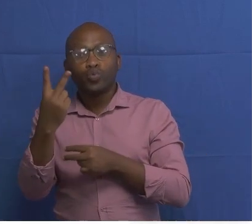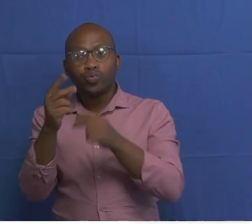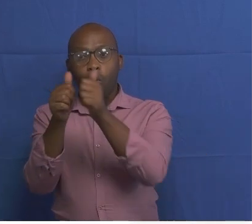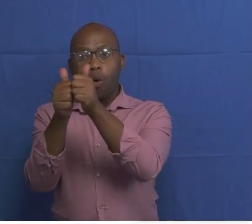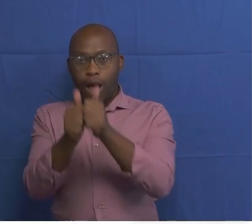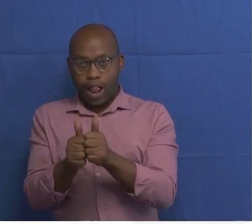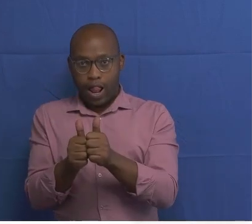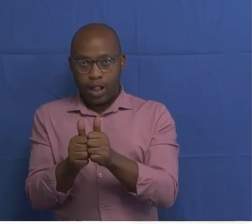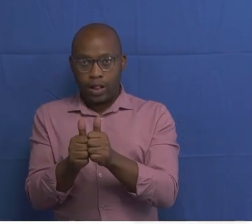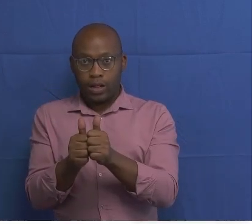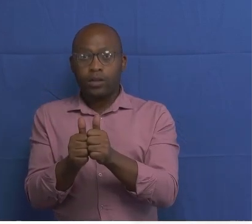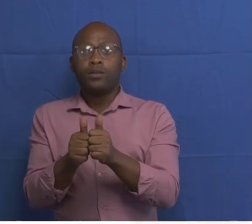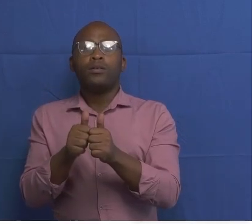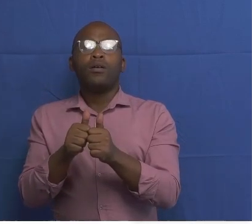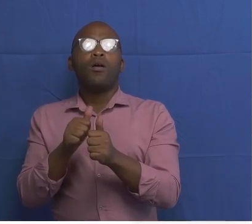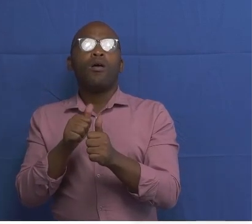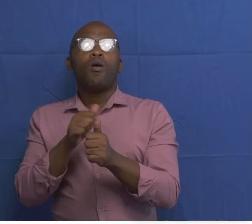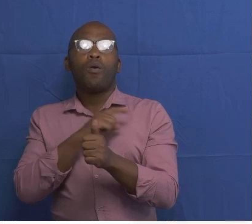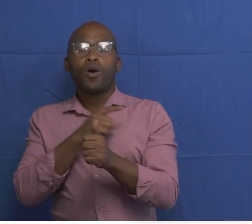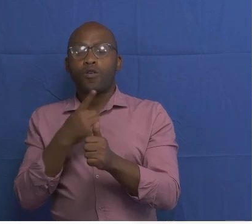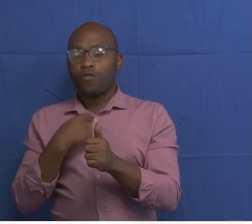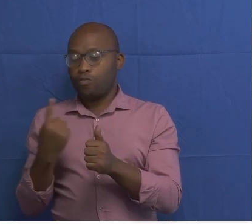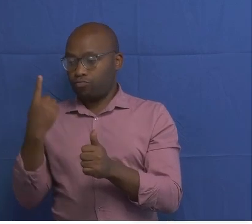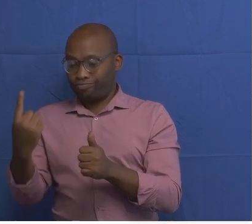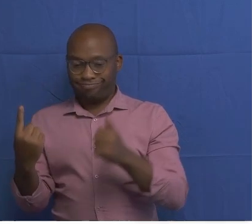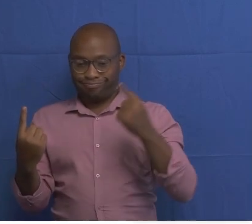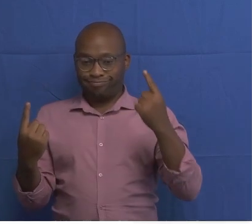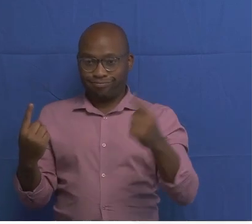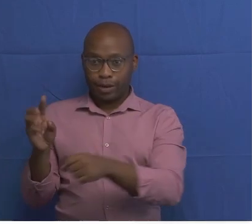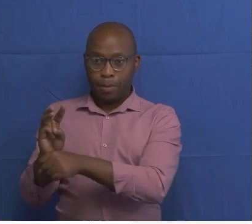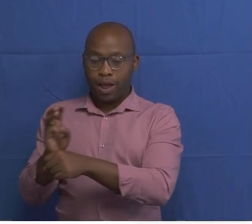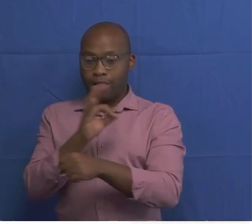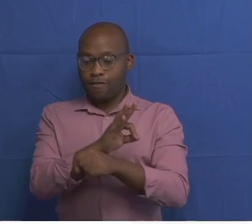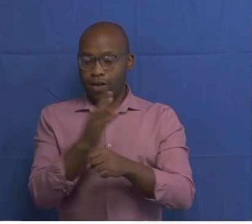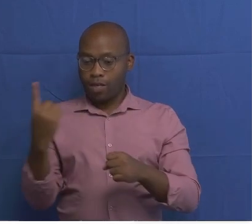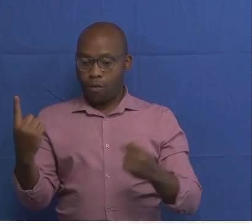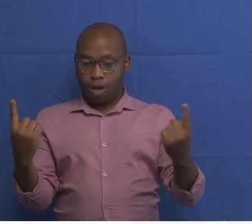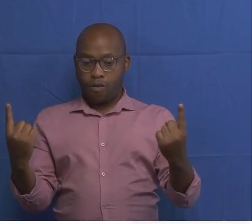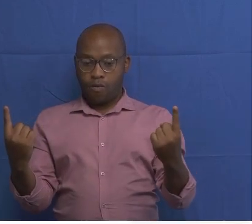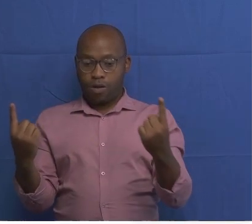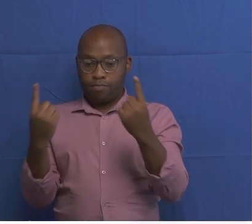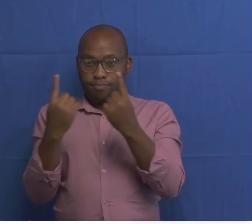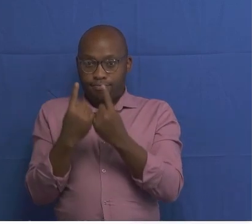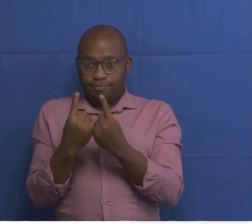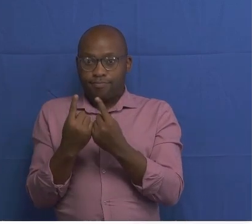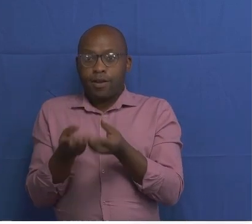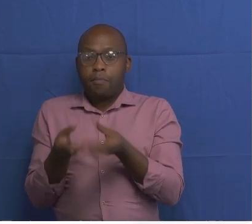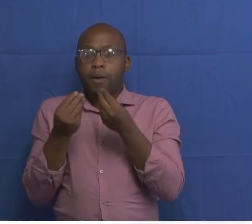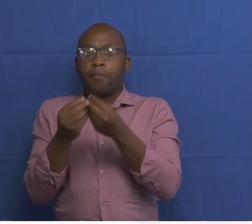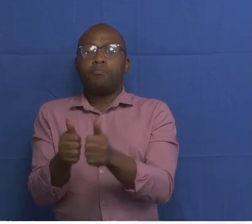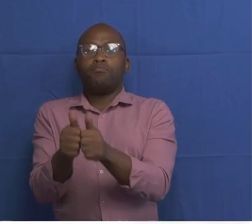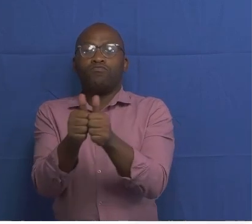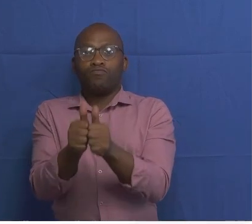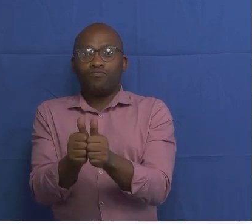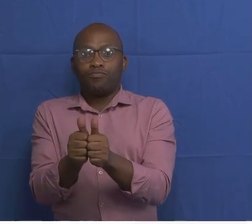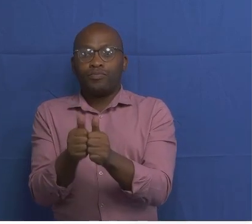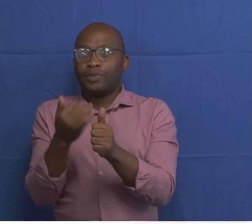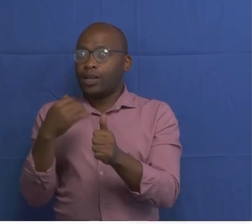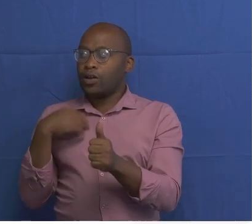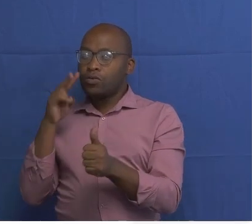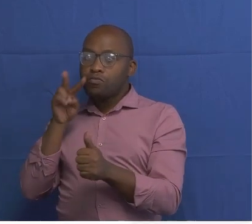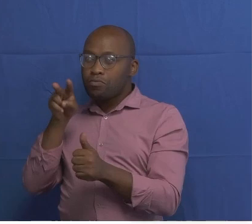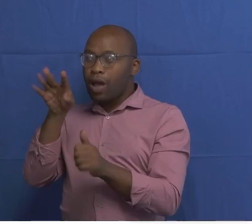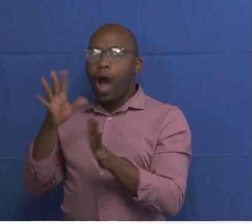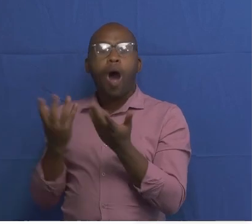each homologous chromosome. Now, if we look at this particular diagram, how many genes do we have here?